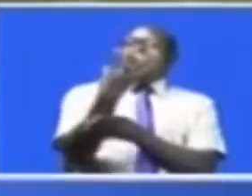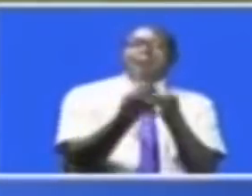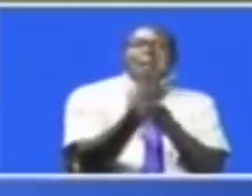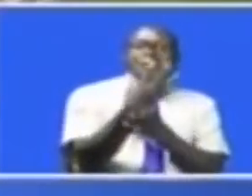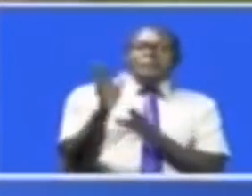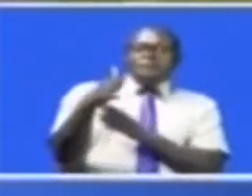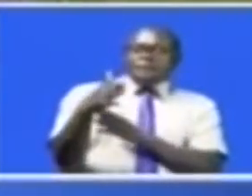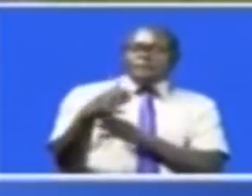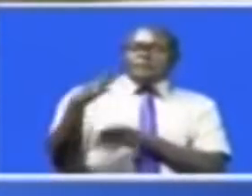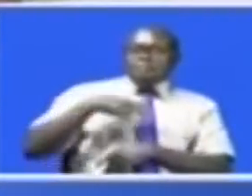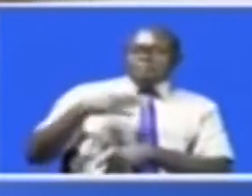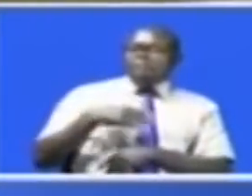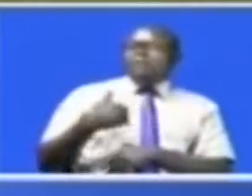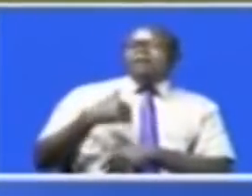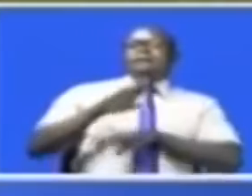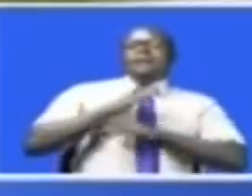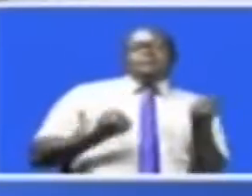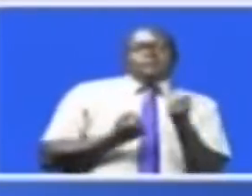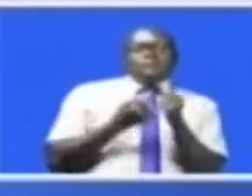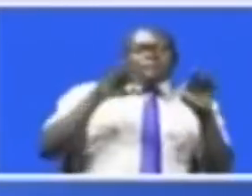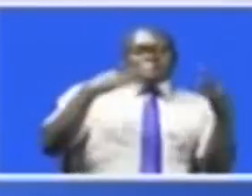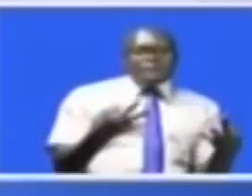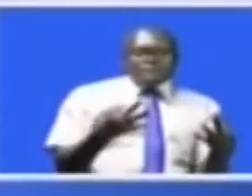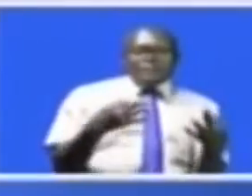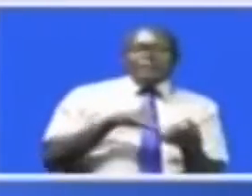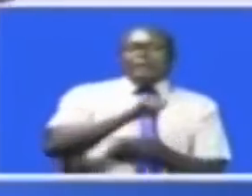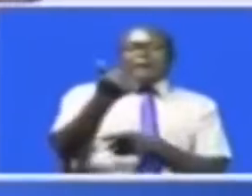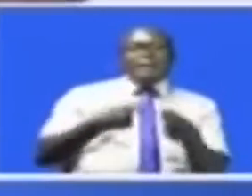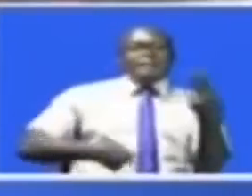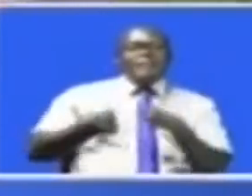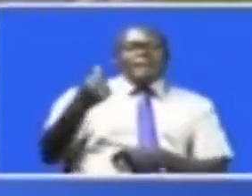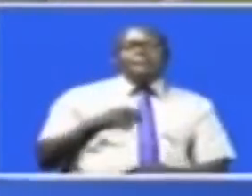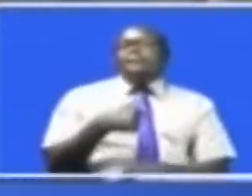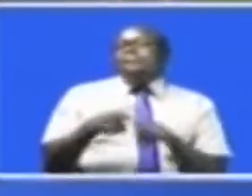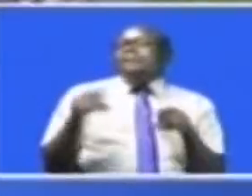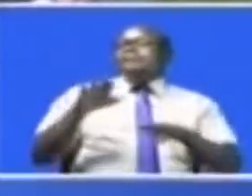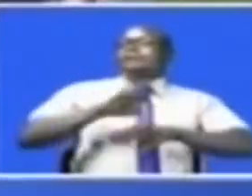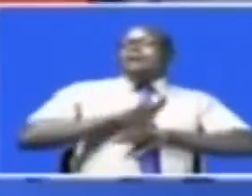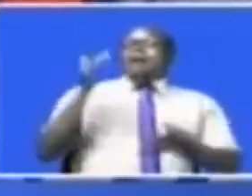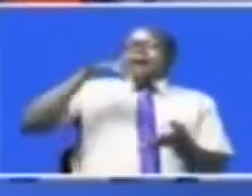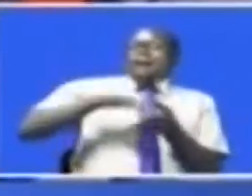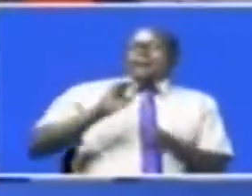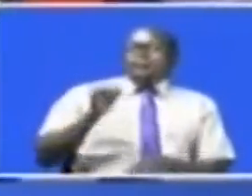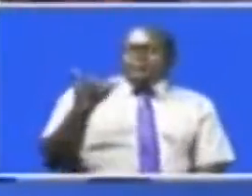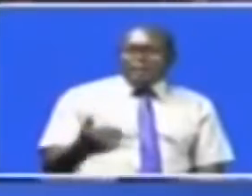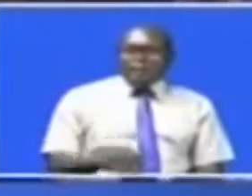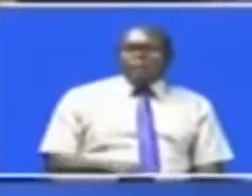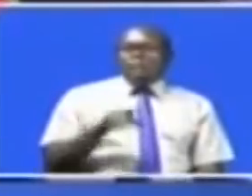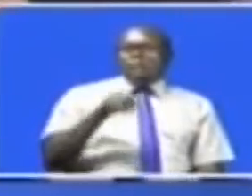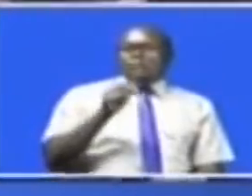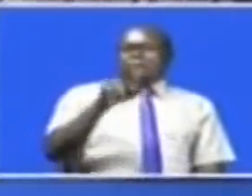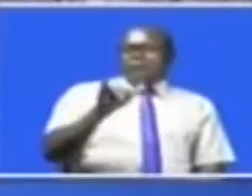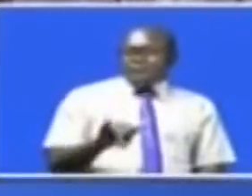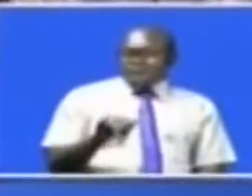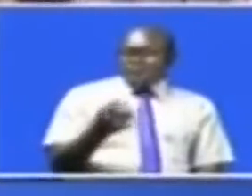The fishmongers had enough to feed their families and surplus to sell. But not anymore. Nancy Akoth is